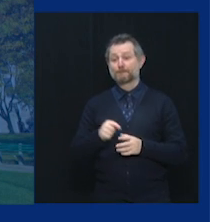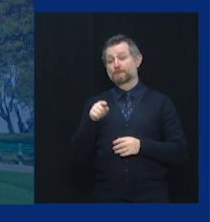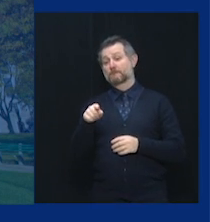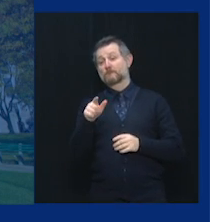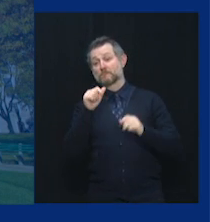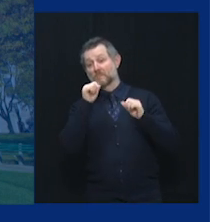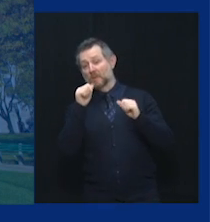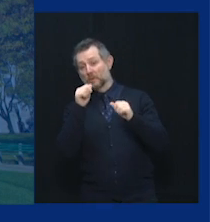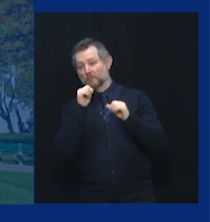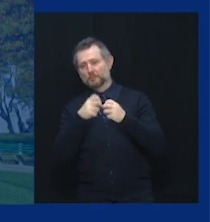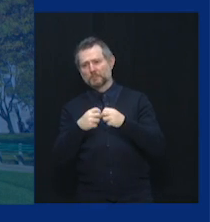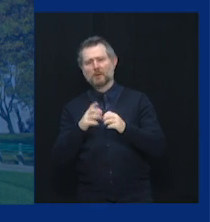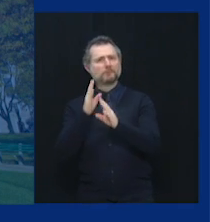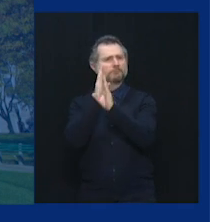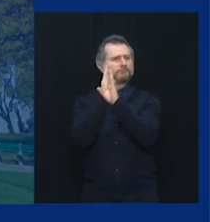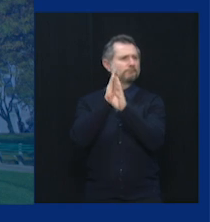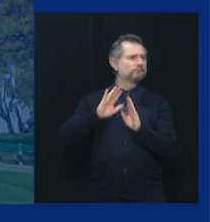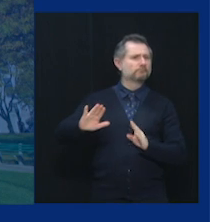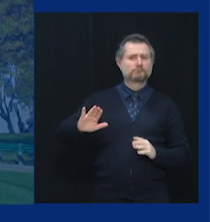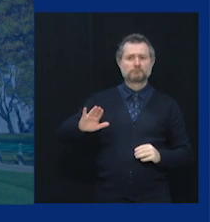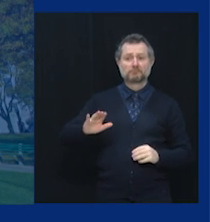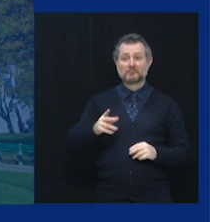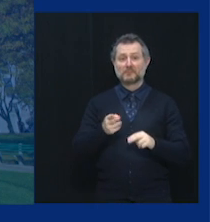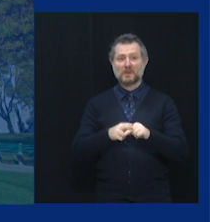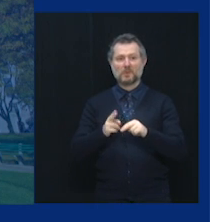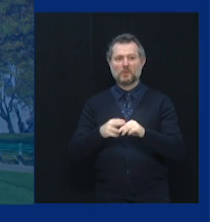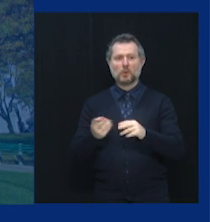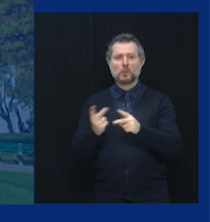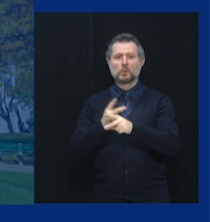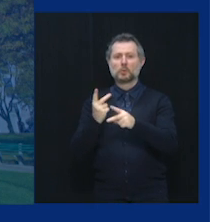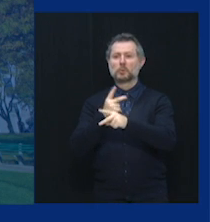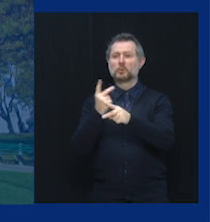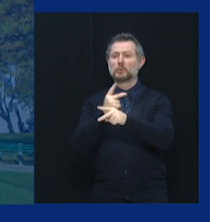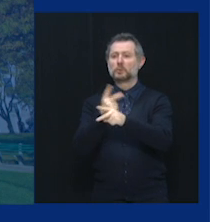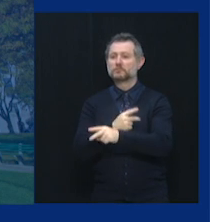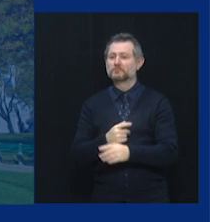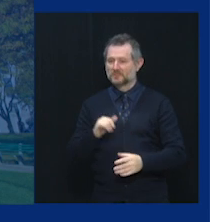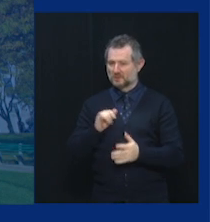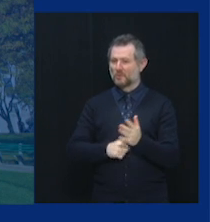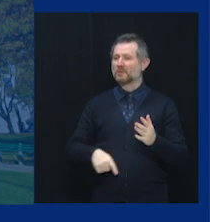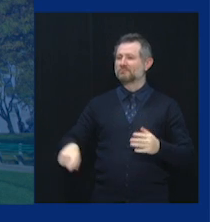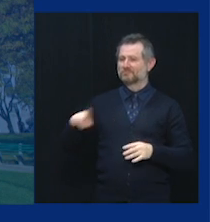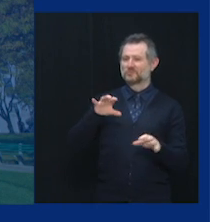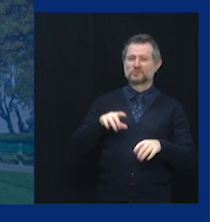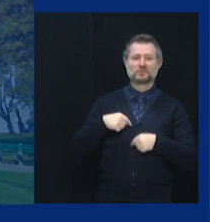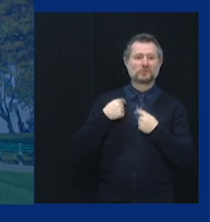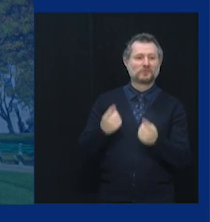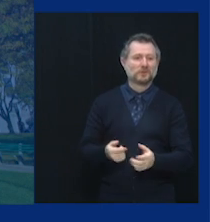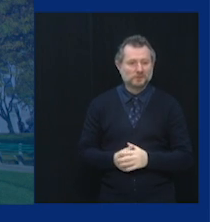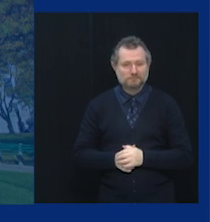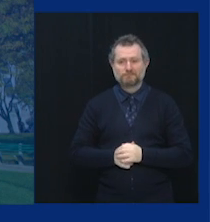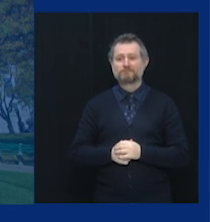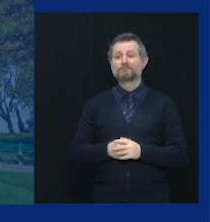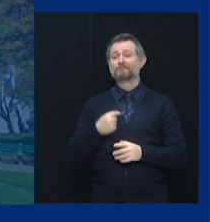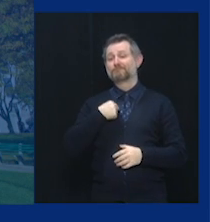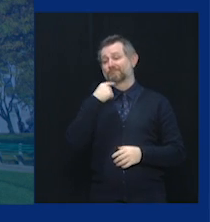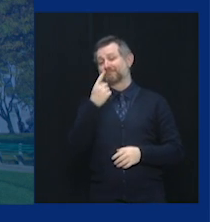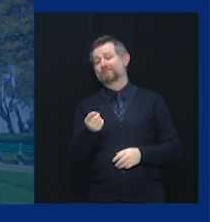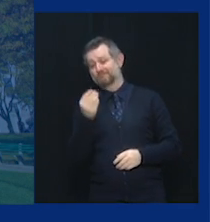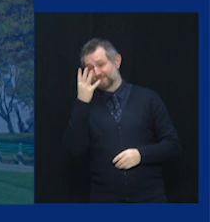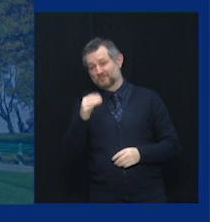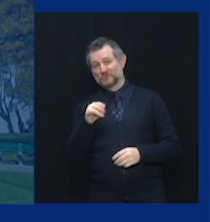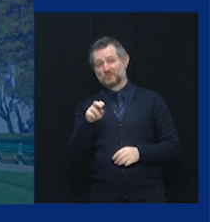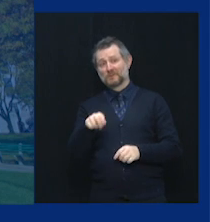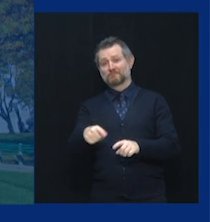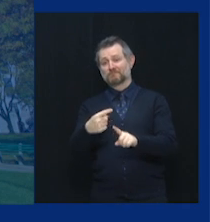away, it gets worse. And that's what we're doing. I said in June, if you don't have